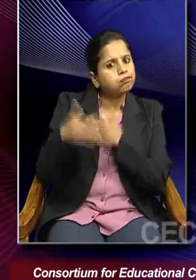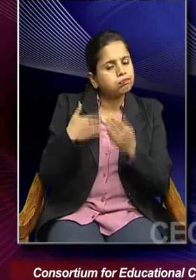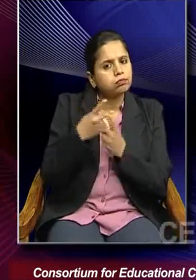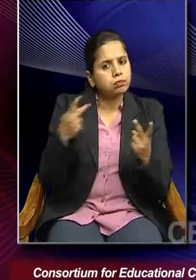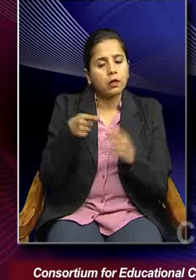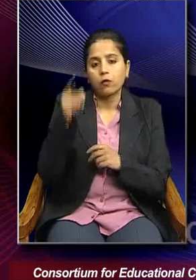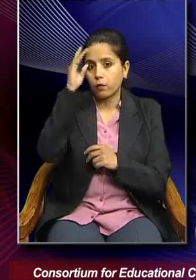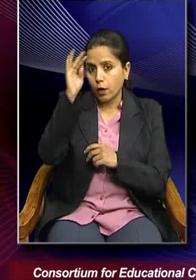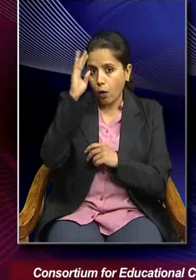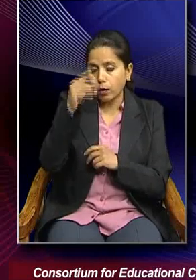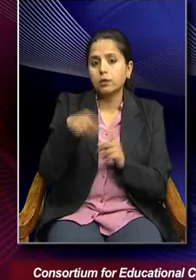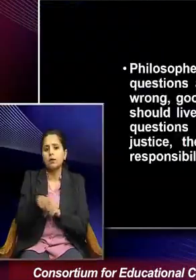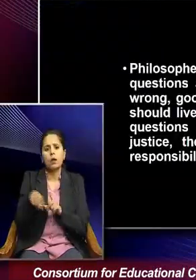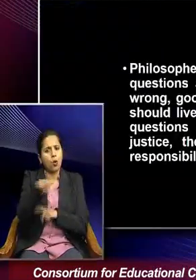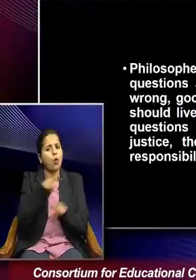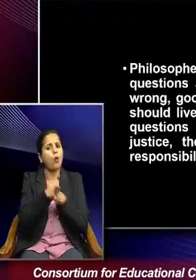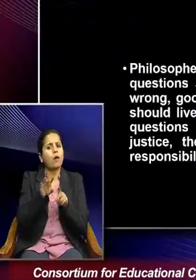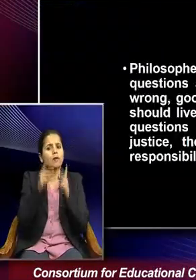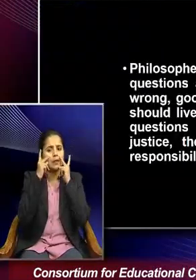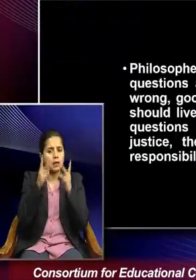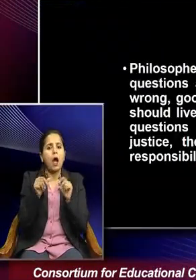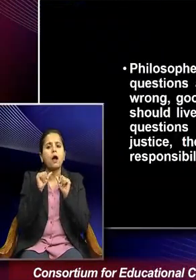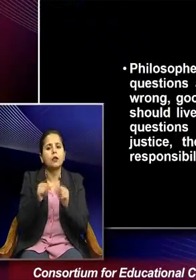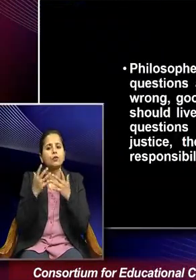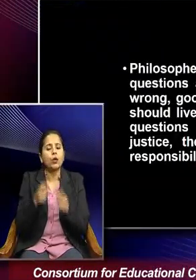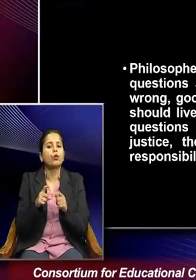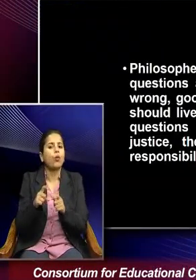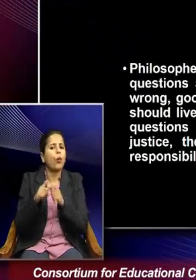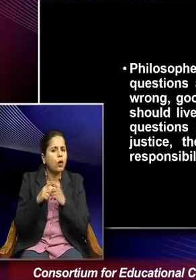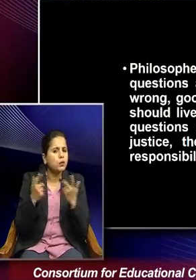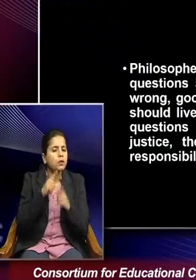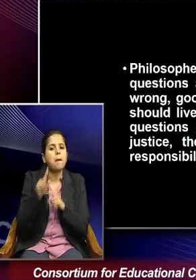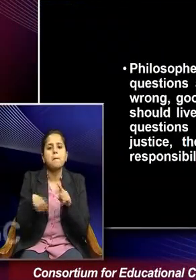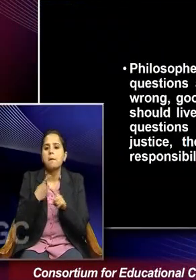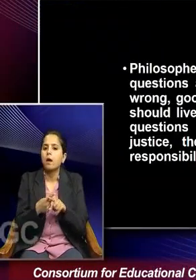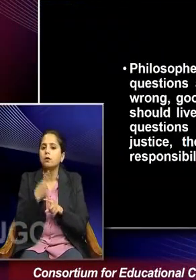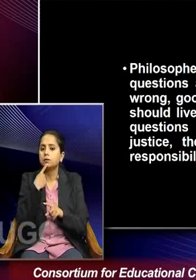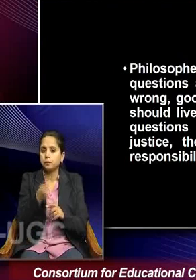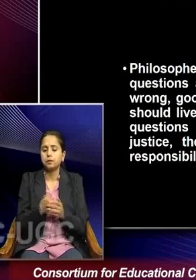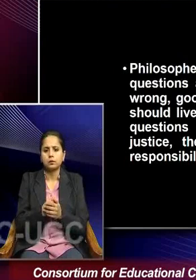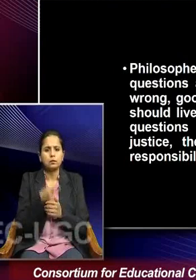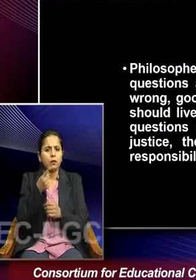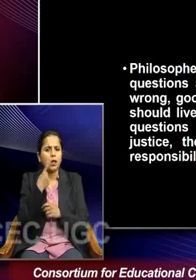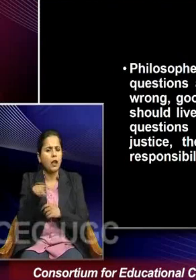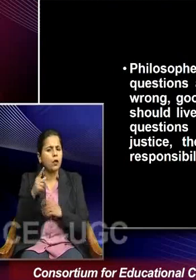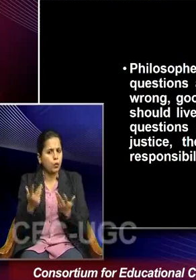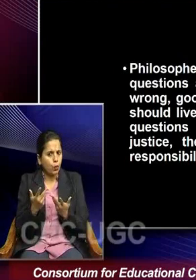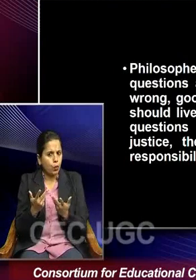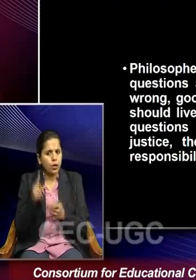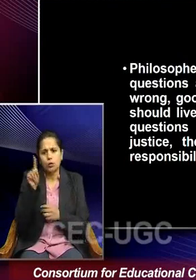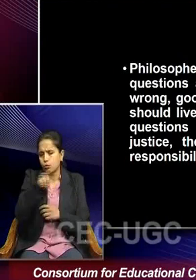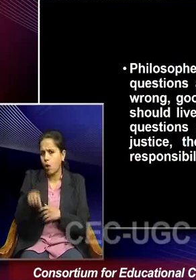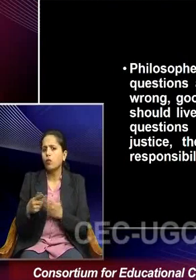So philosophers also seek to answer questions about what is right and